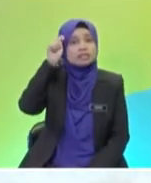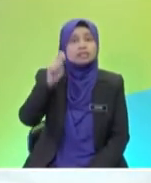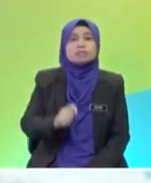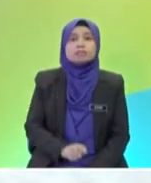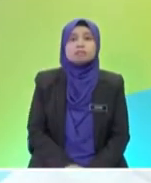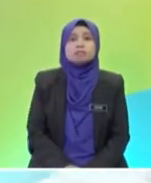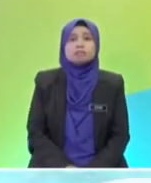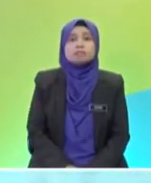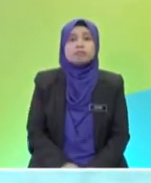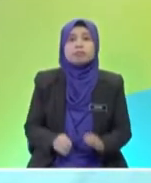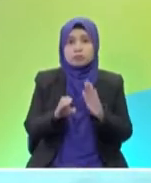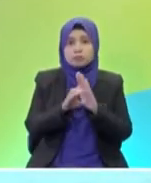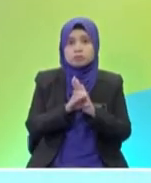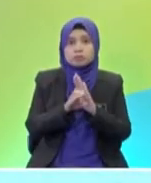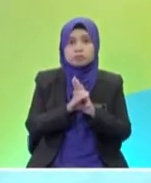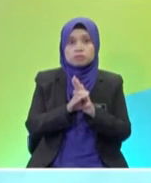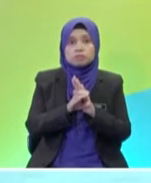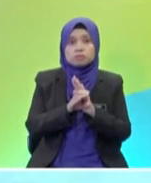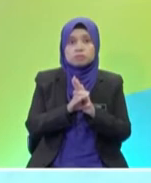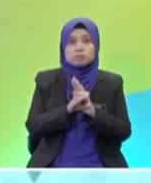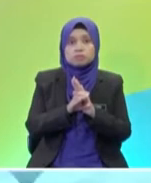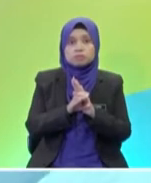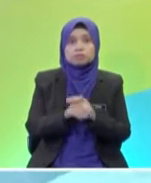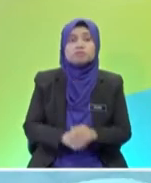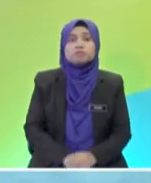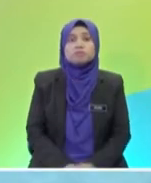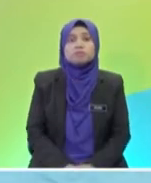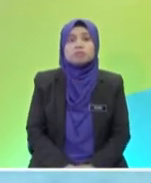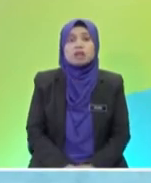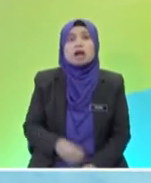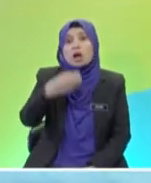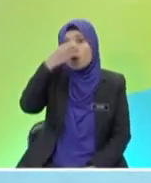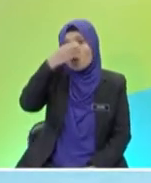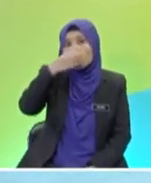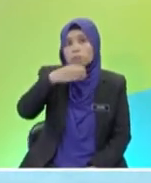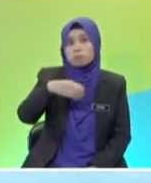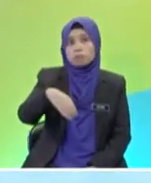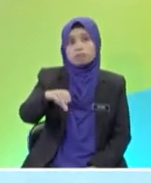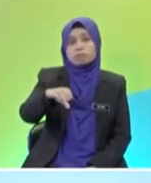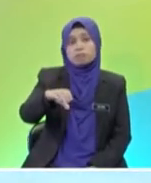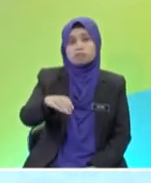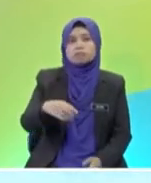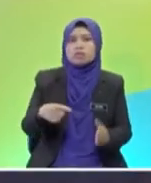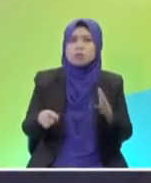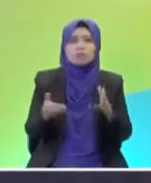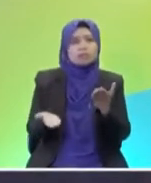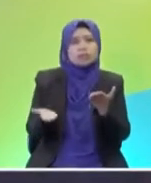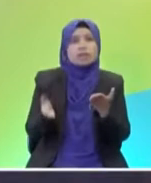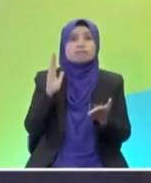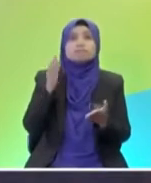that facing the threat of extinction is elephants. Elephant. Okay. How